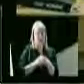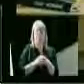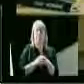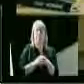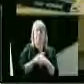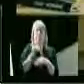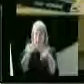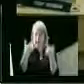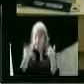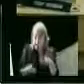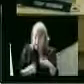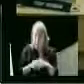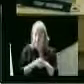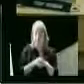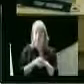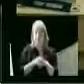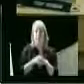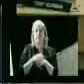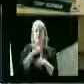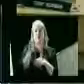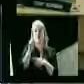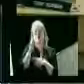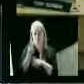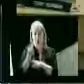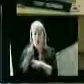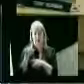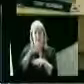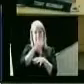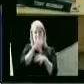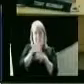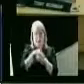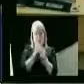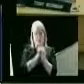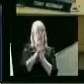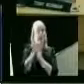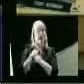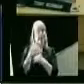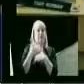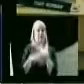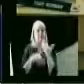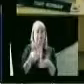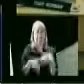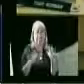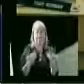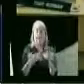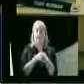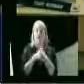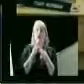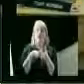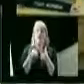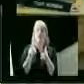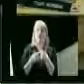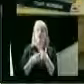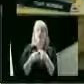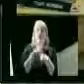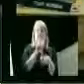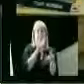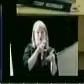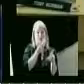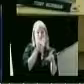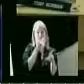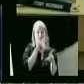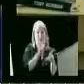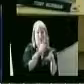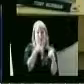so, the superintendent's involved, of course, in that, and then Mr. Suttles